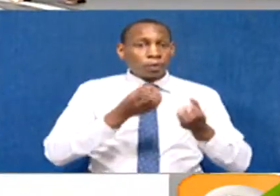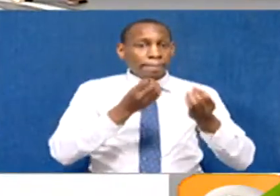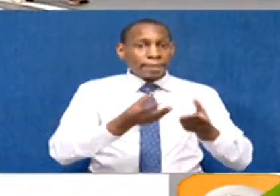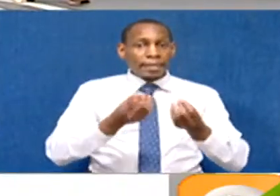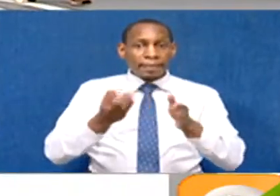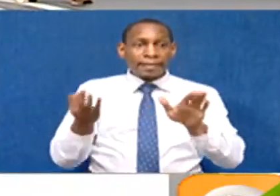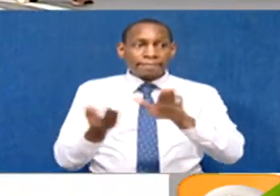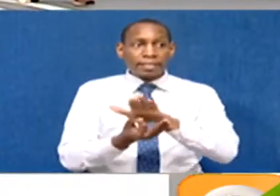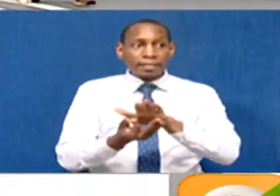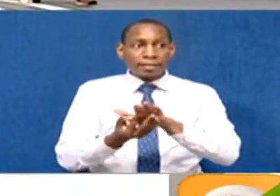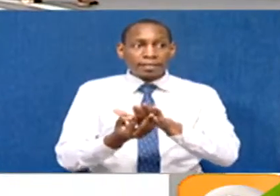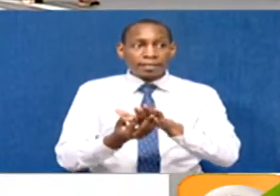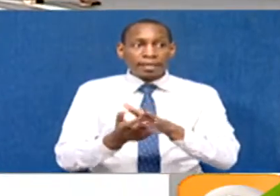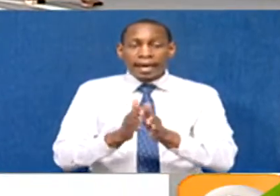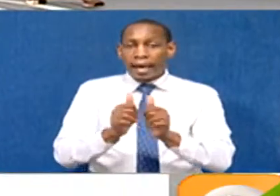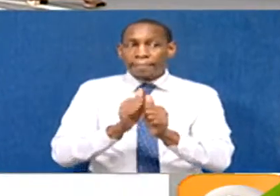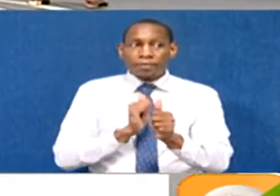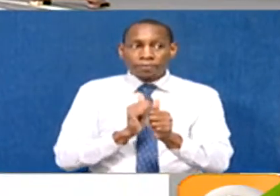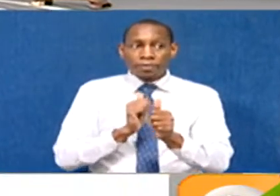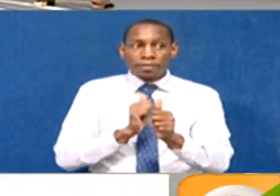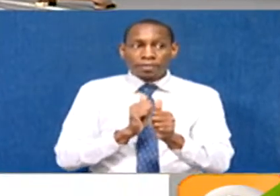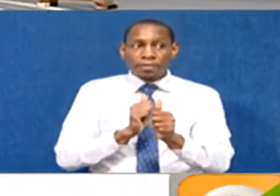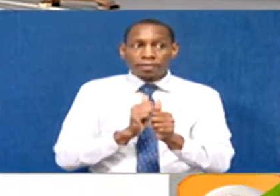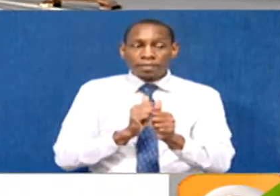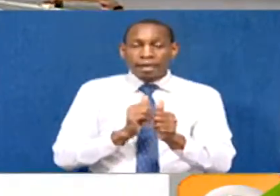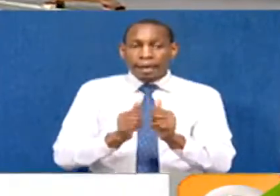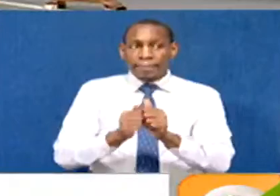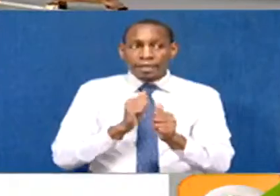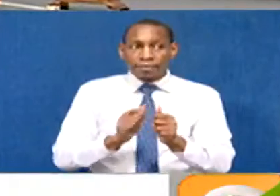There are many files that he has rejected.